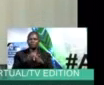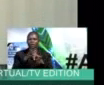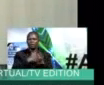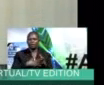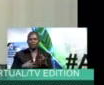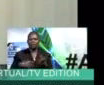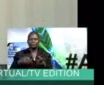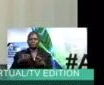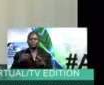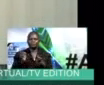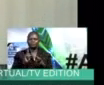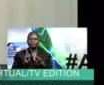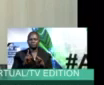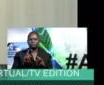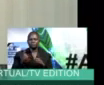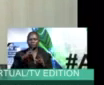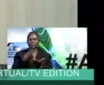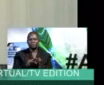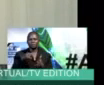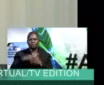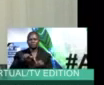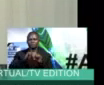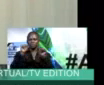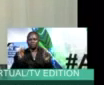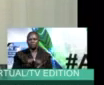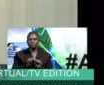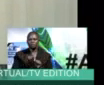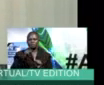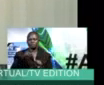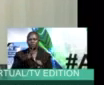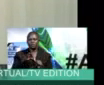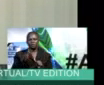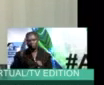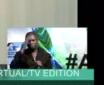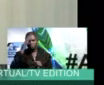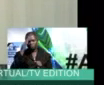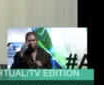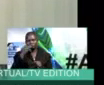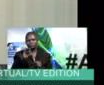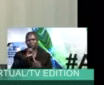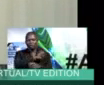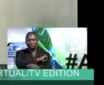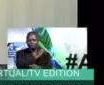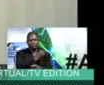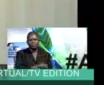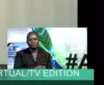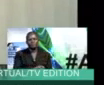pursued vigorously, and REA is doing, you know, well in this area. You are aware of the